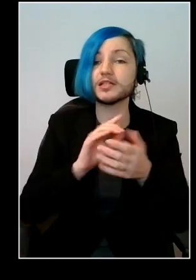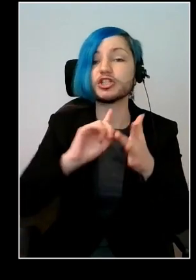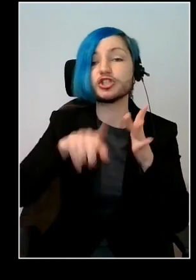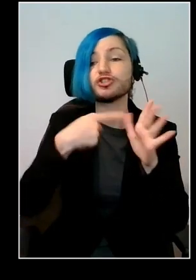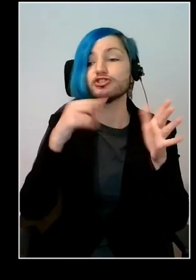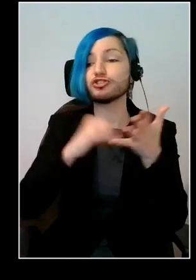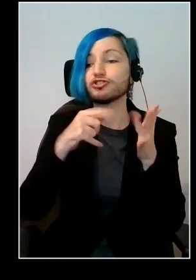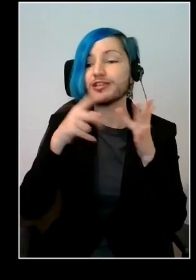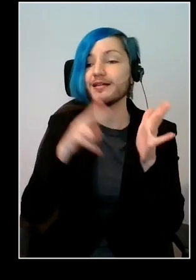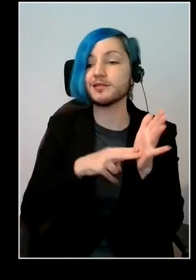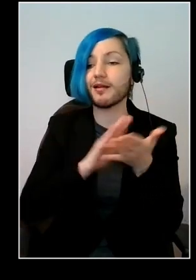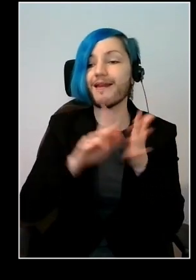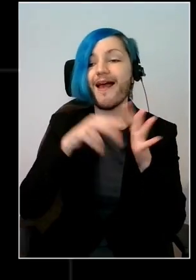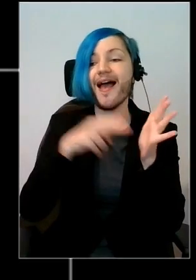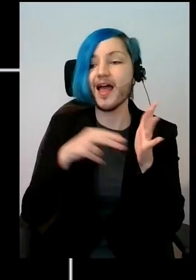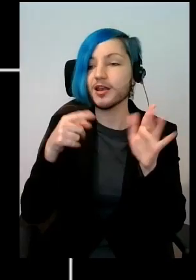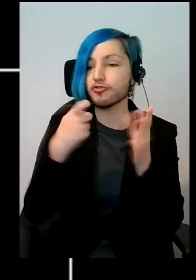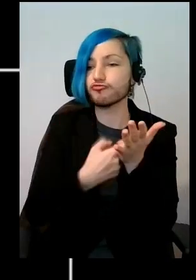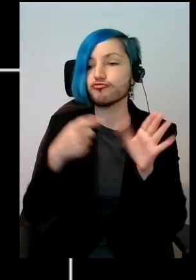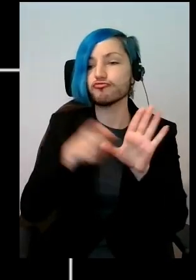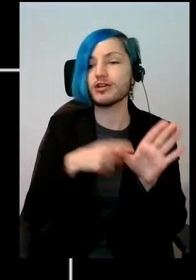Council. Congratulations to you as well.